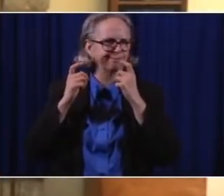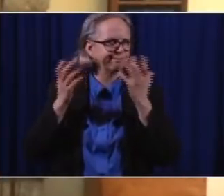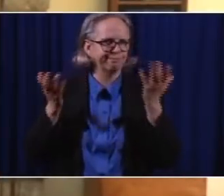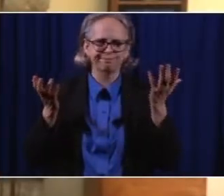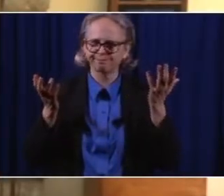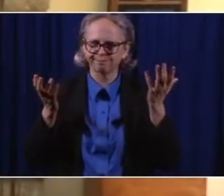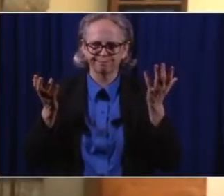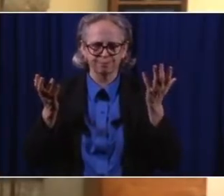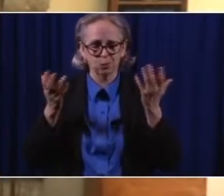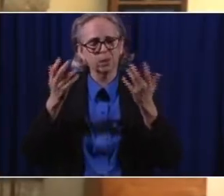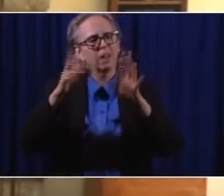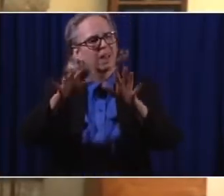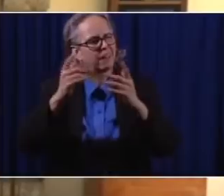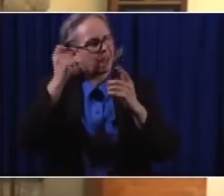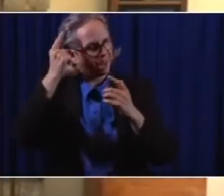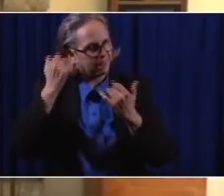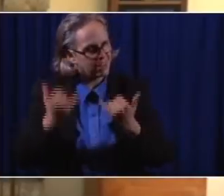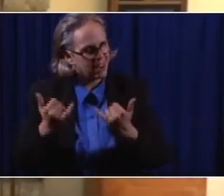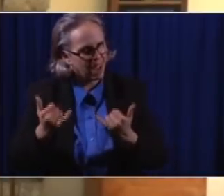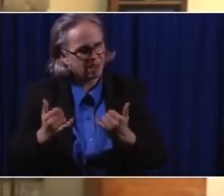folks' question, it's the same.